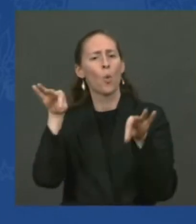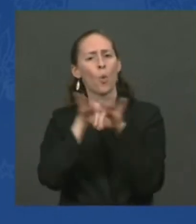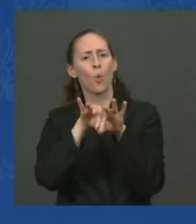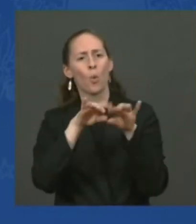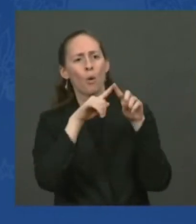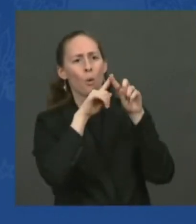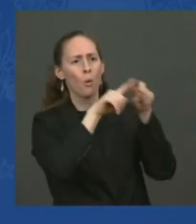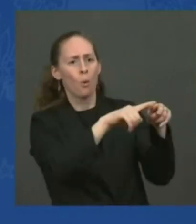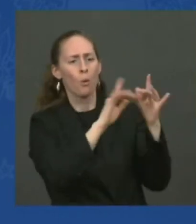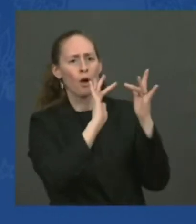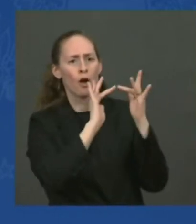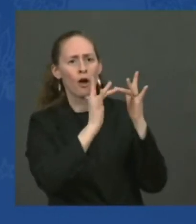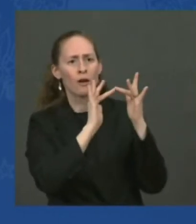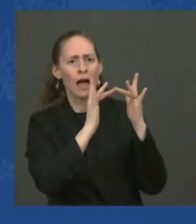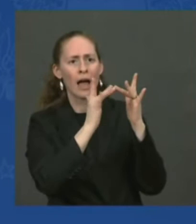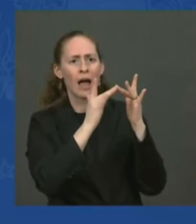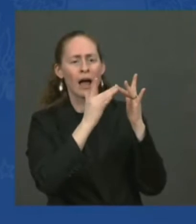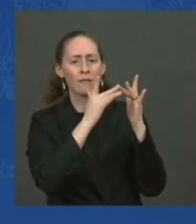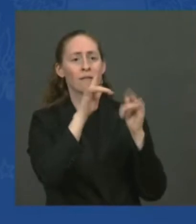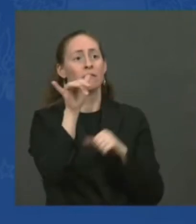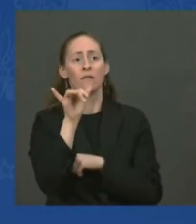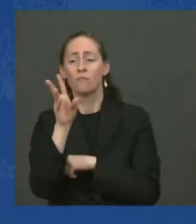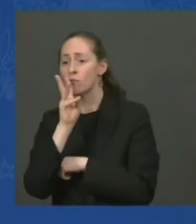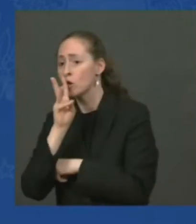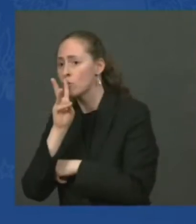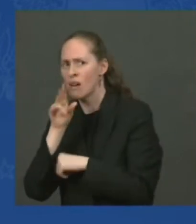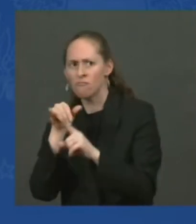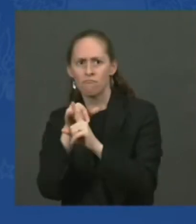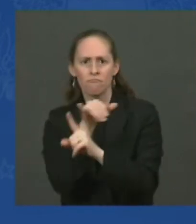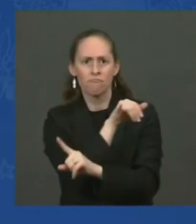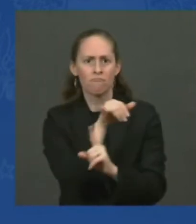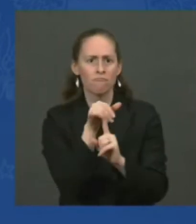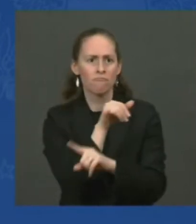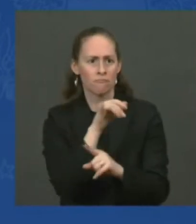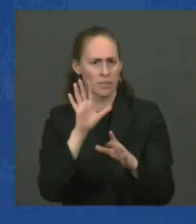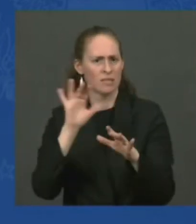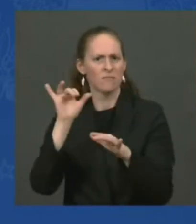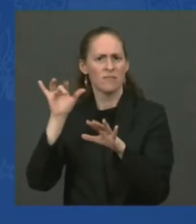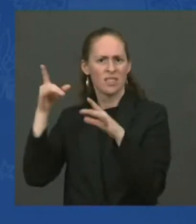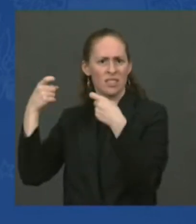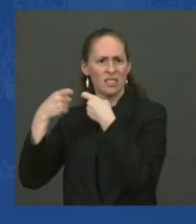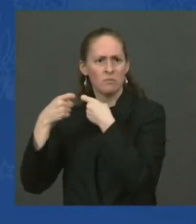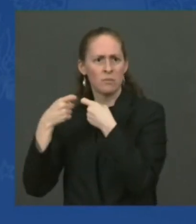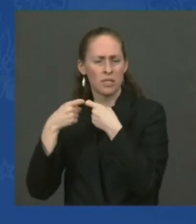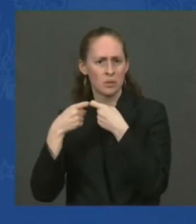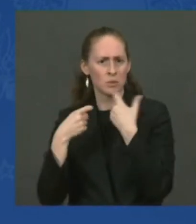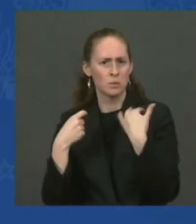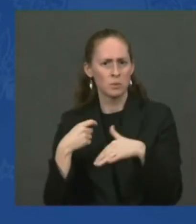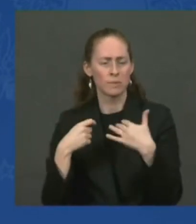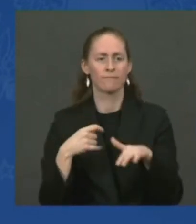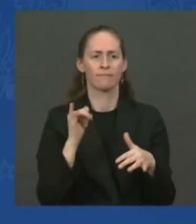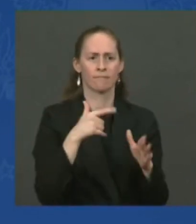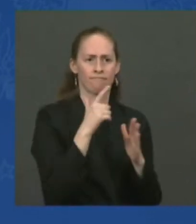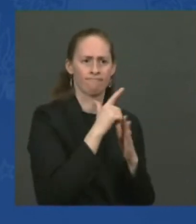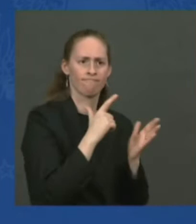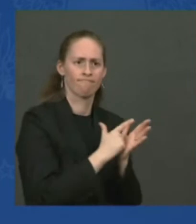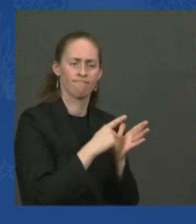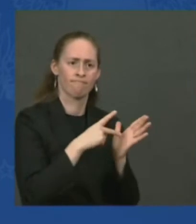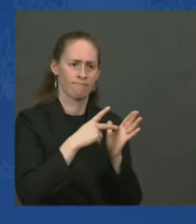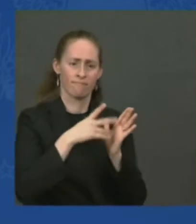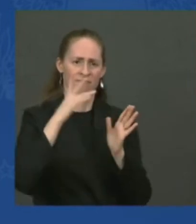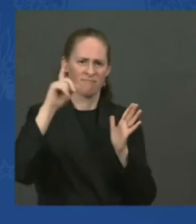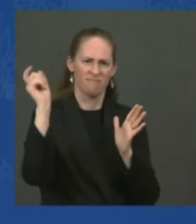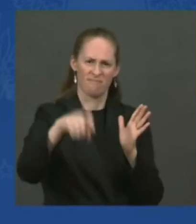water as essential as access to water and electricity. This law is going to make high-speed internet affordable and available everywhere in